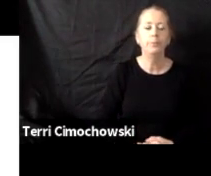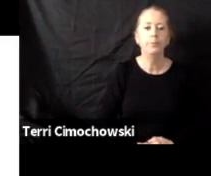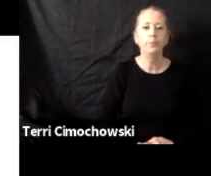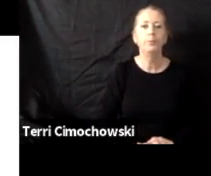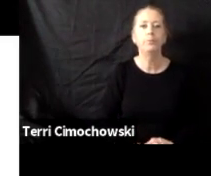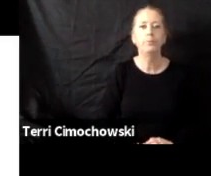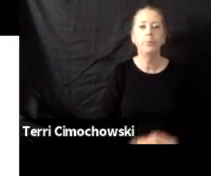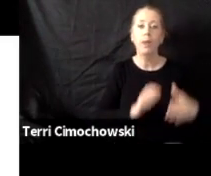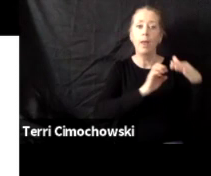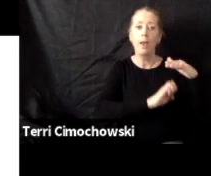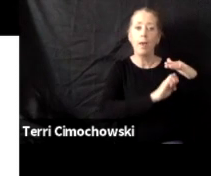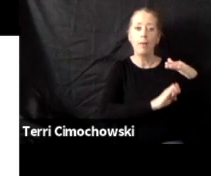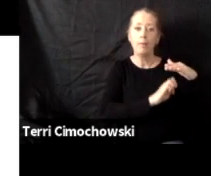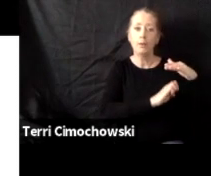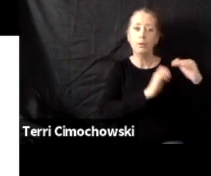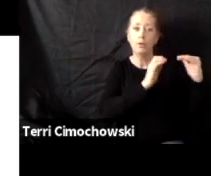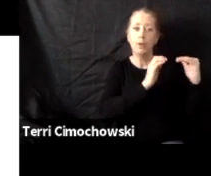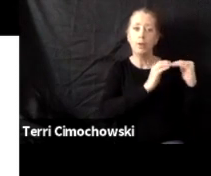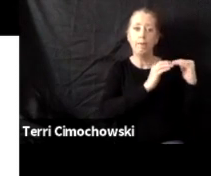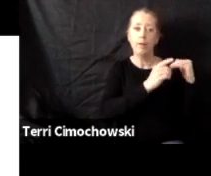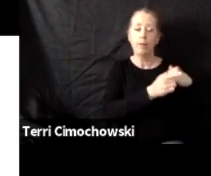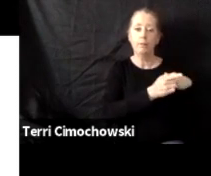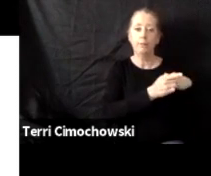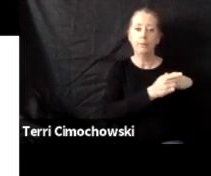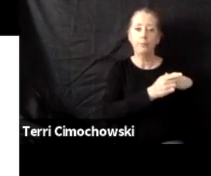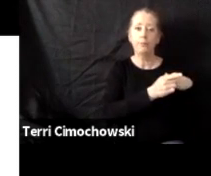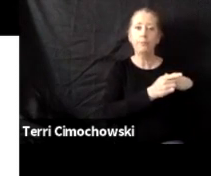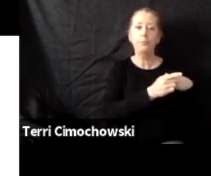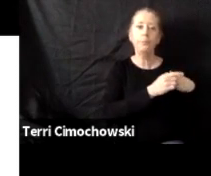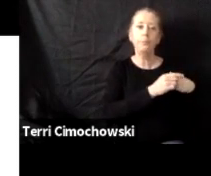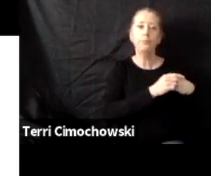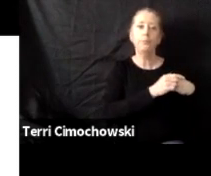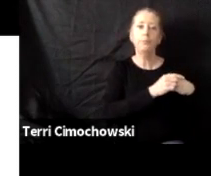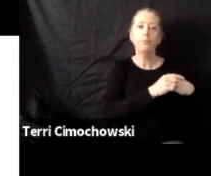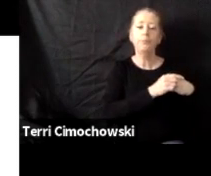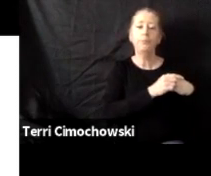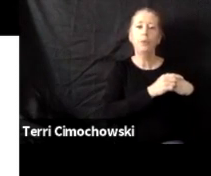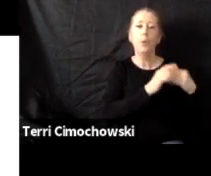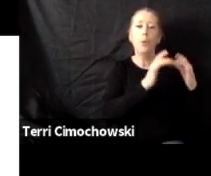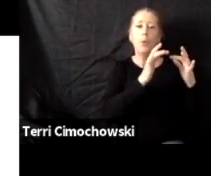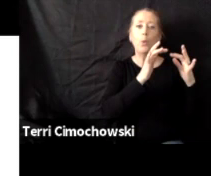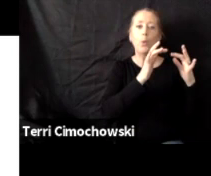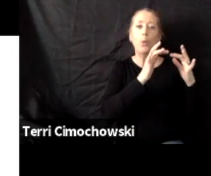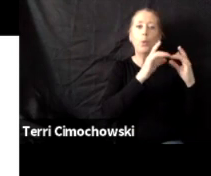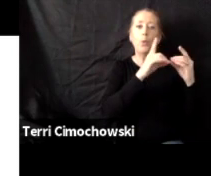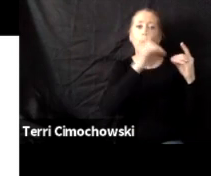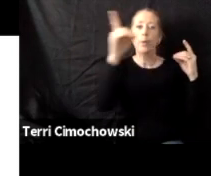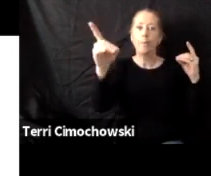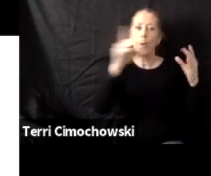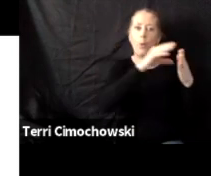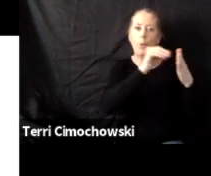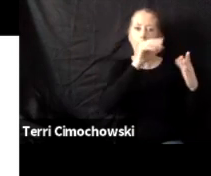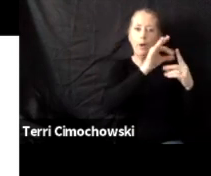So at the elementary level, we're going to be a remote learning option, but there's a